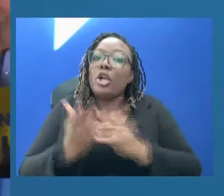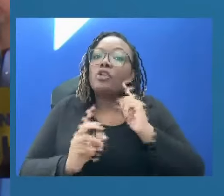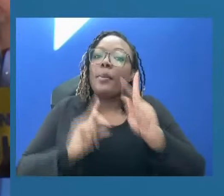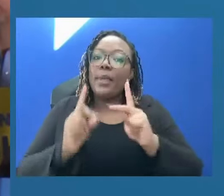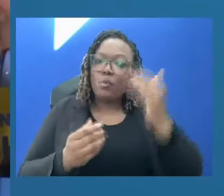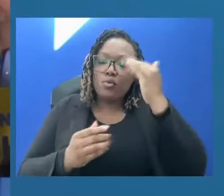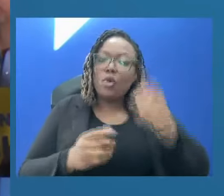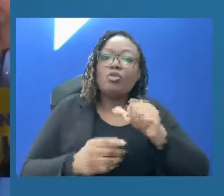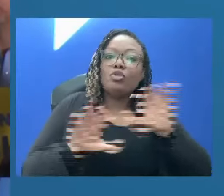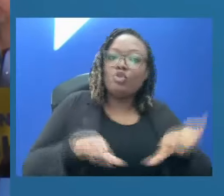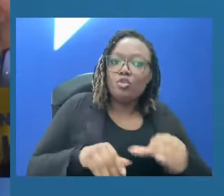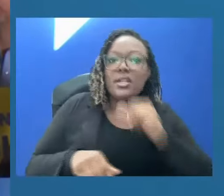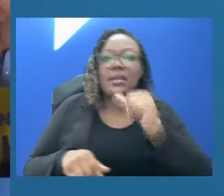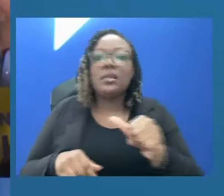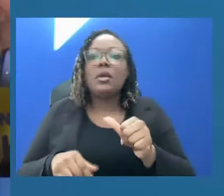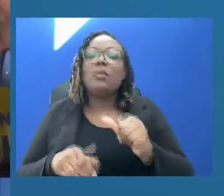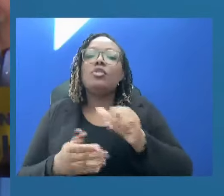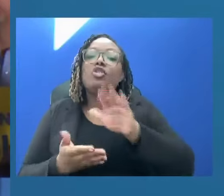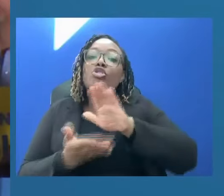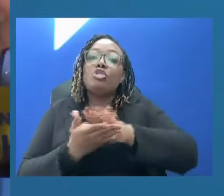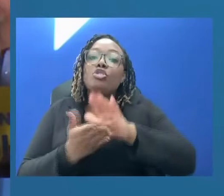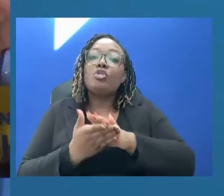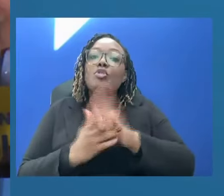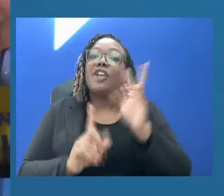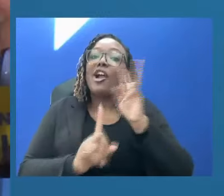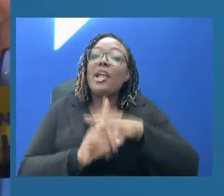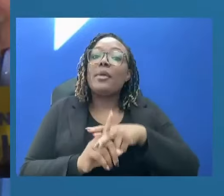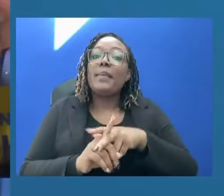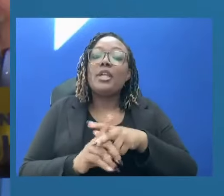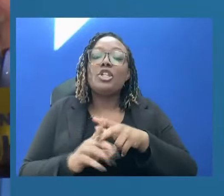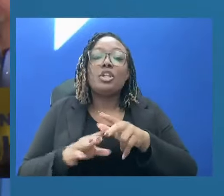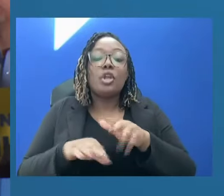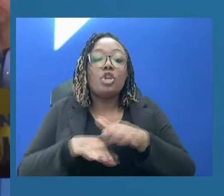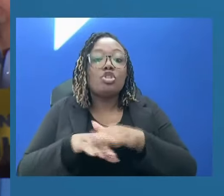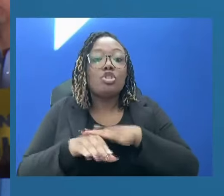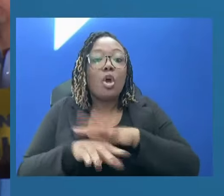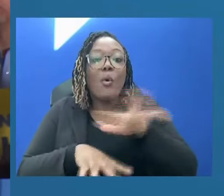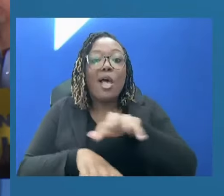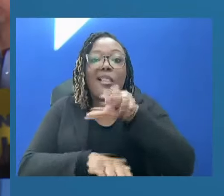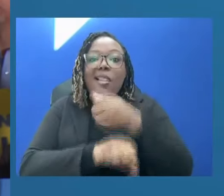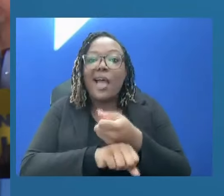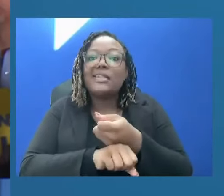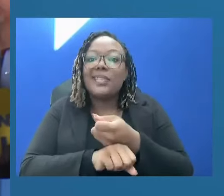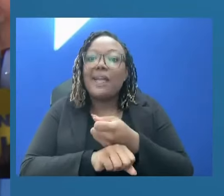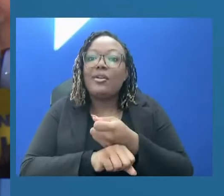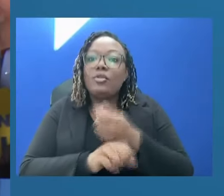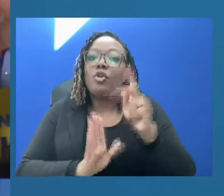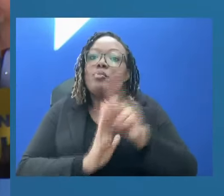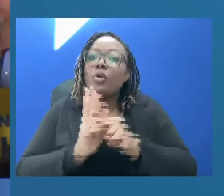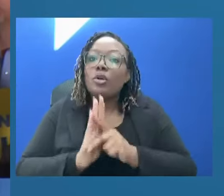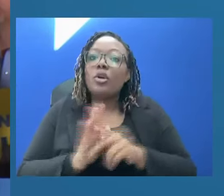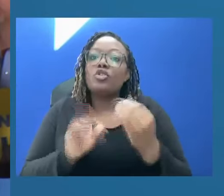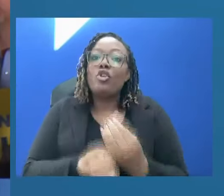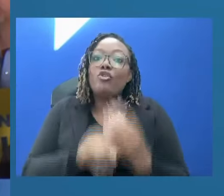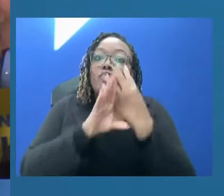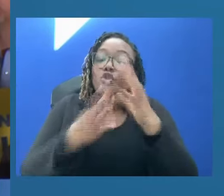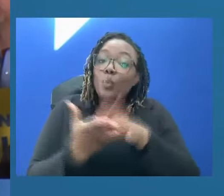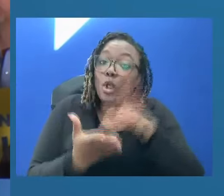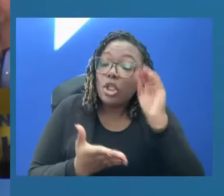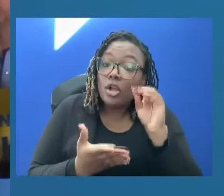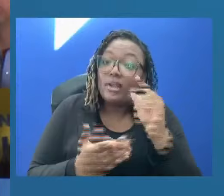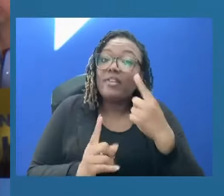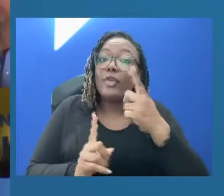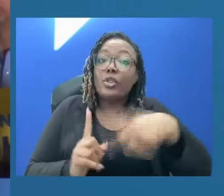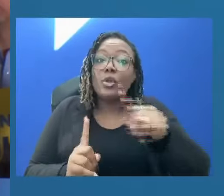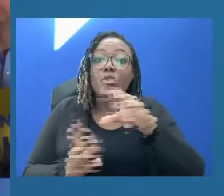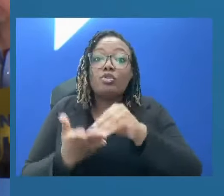are implemented slow lockdown protocols, virtual learning for those